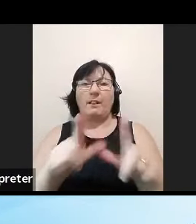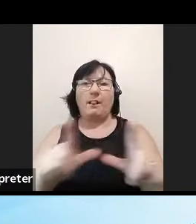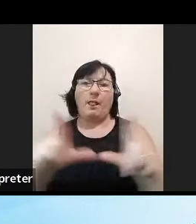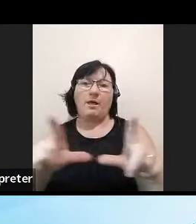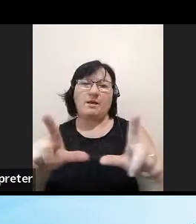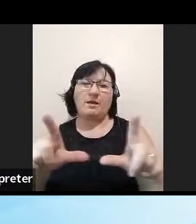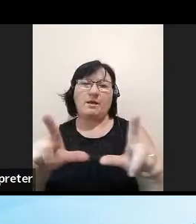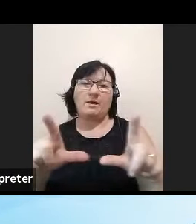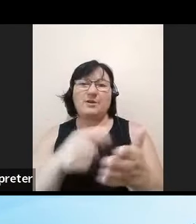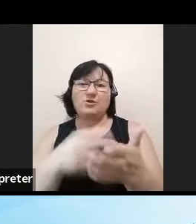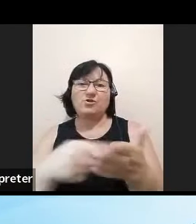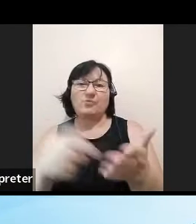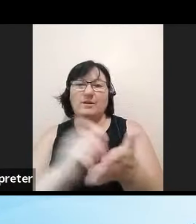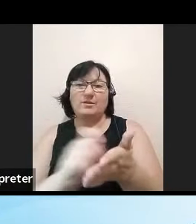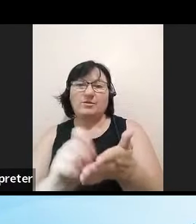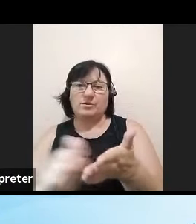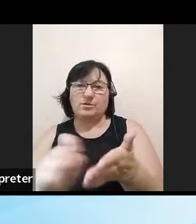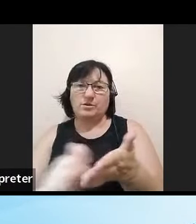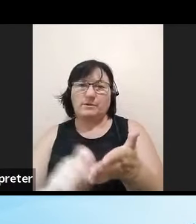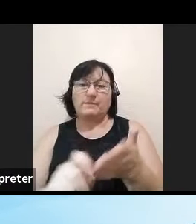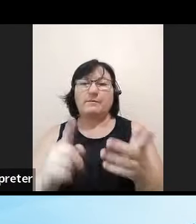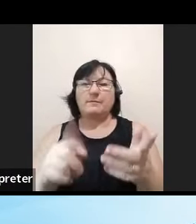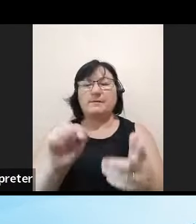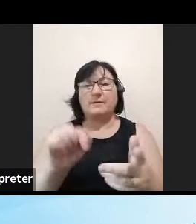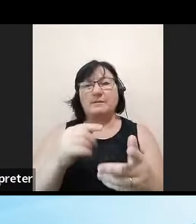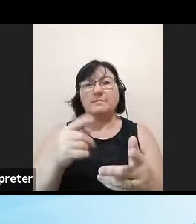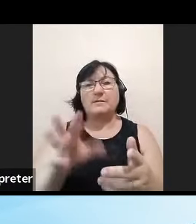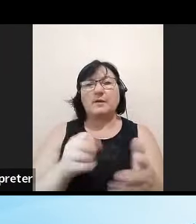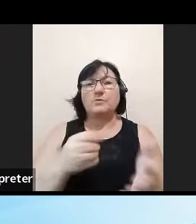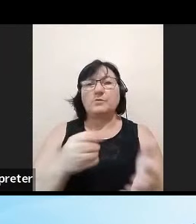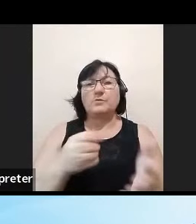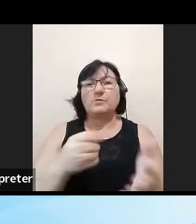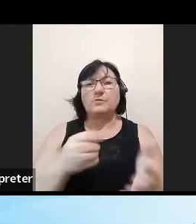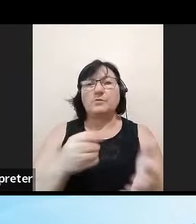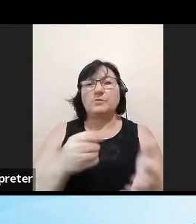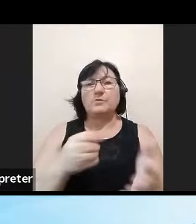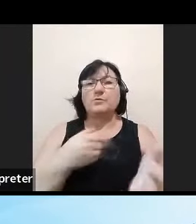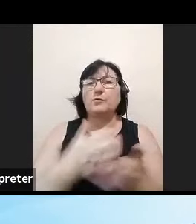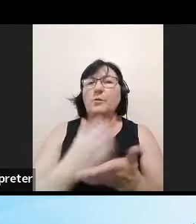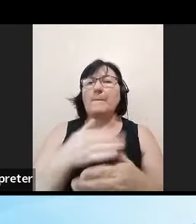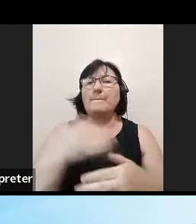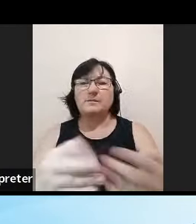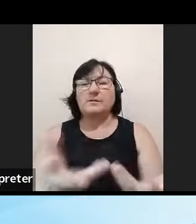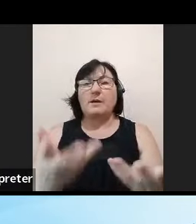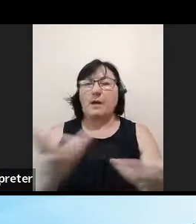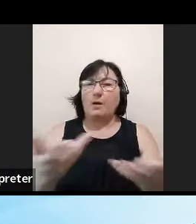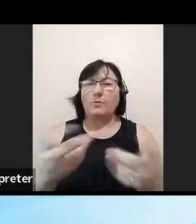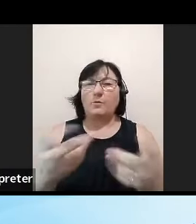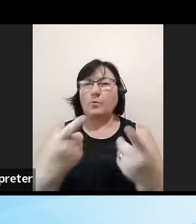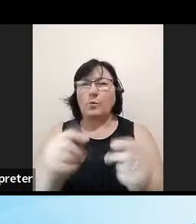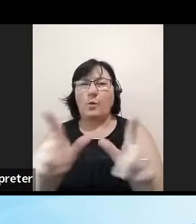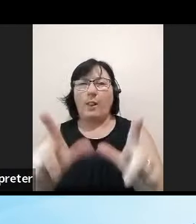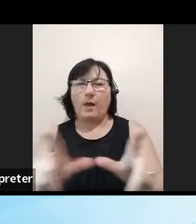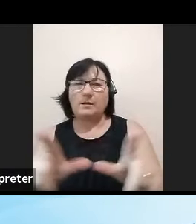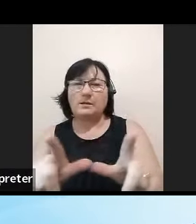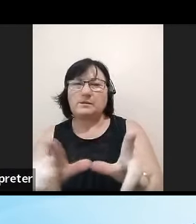on how to become a licensed and registered trader within